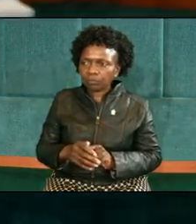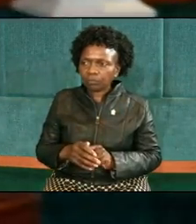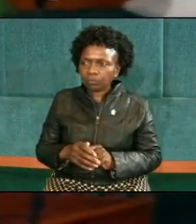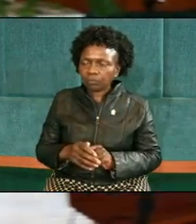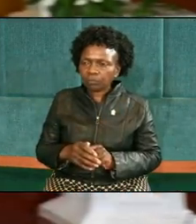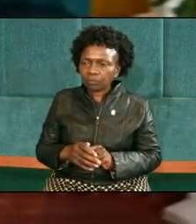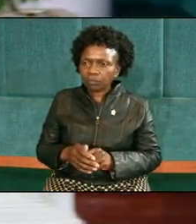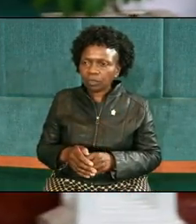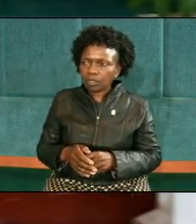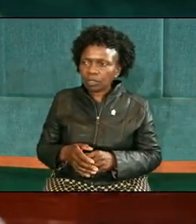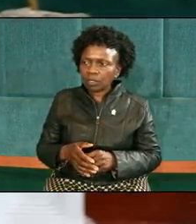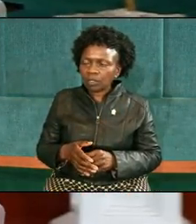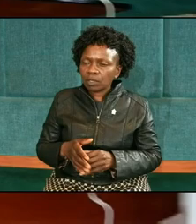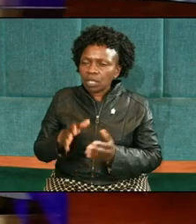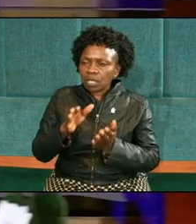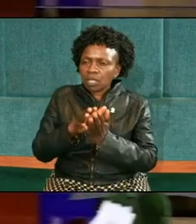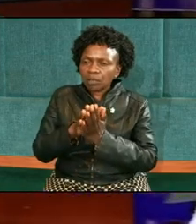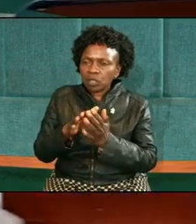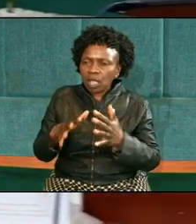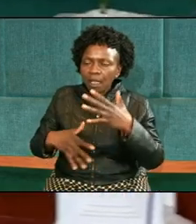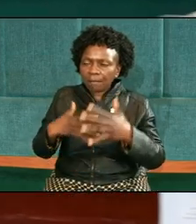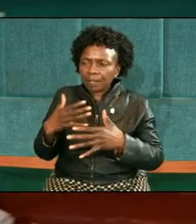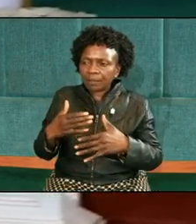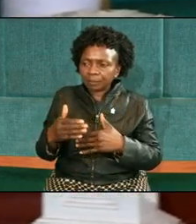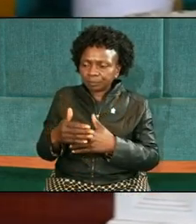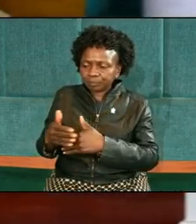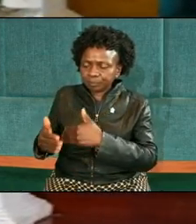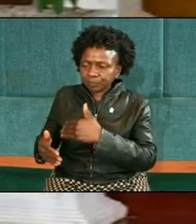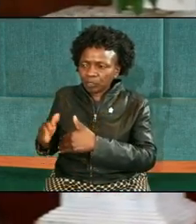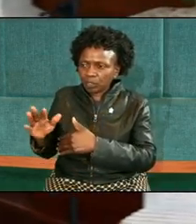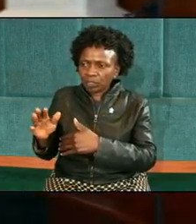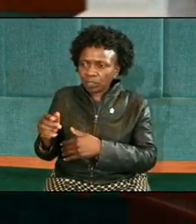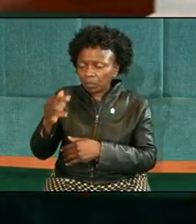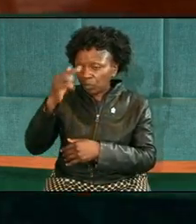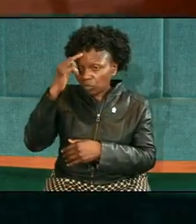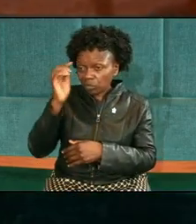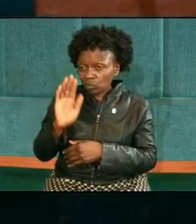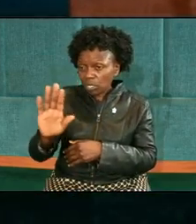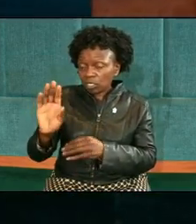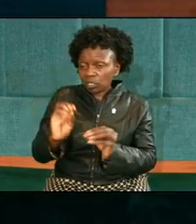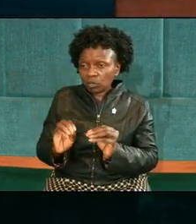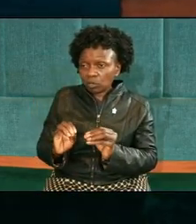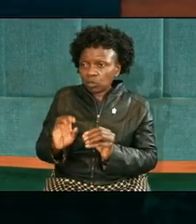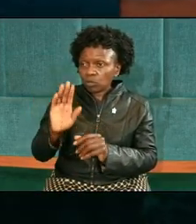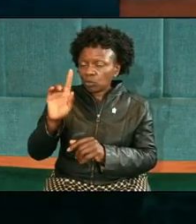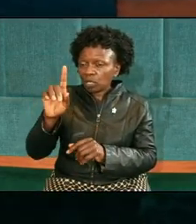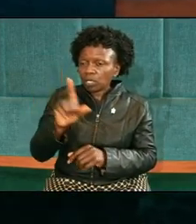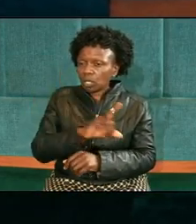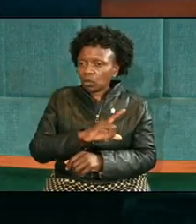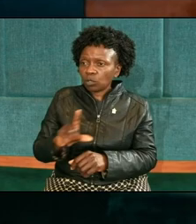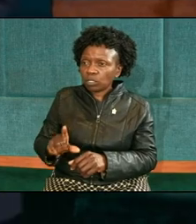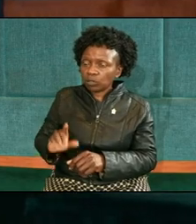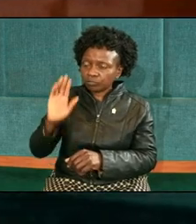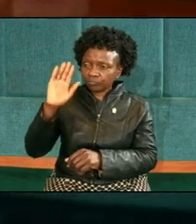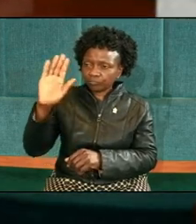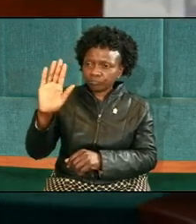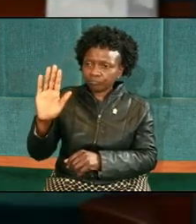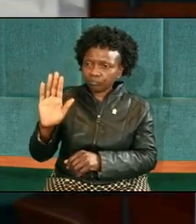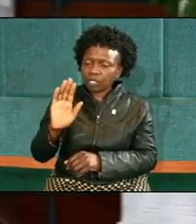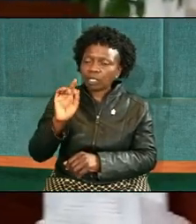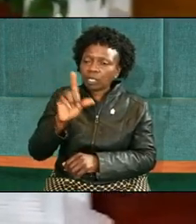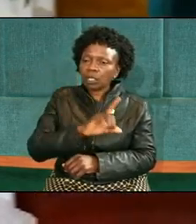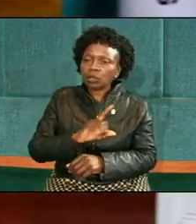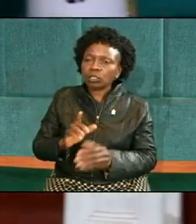The kids you have beside you right now are not yours. They are the Lord's. And God expects